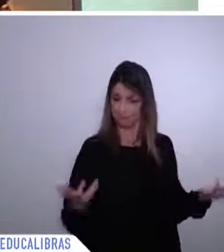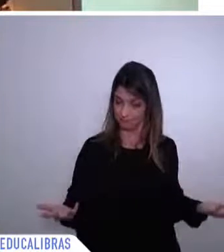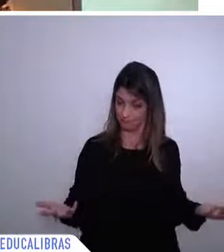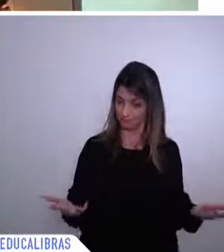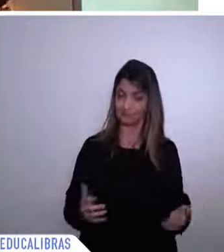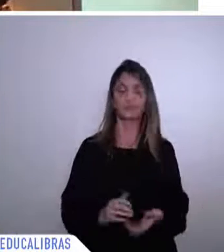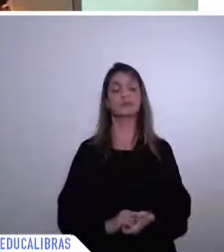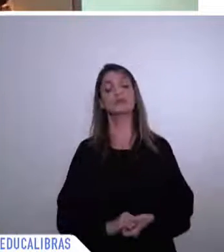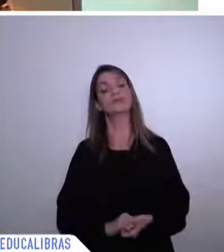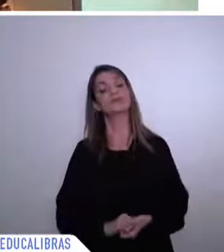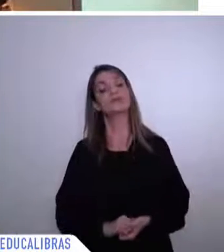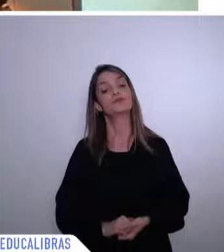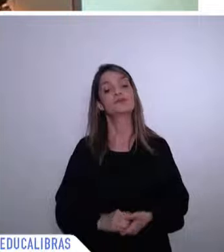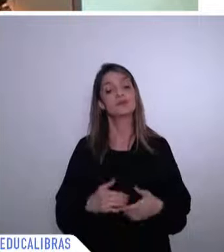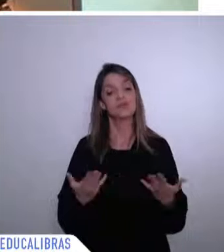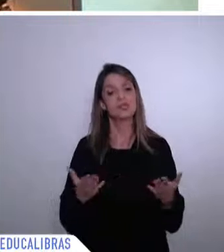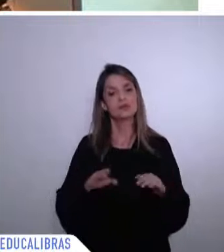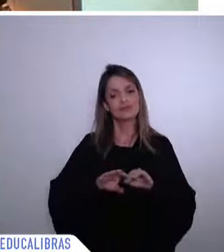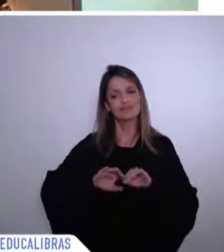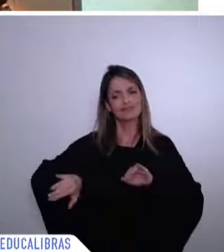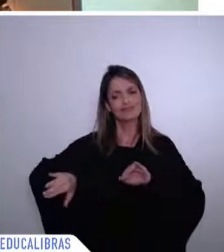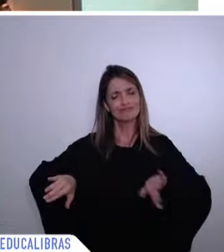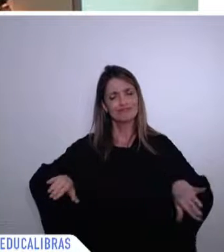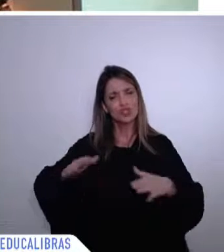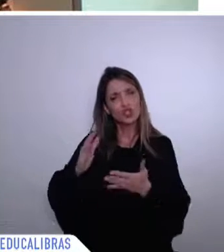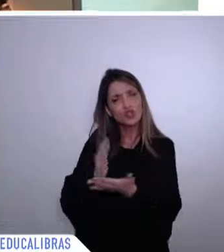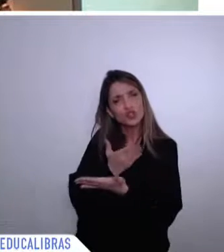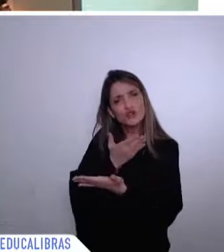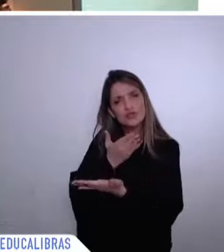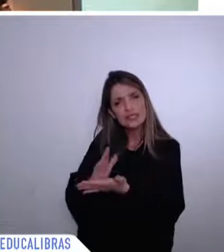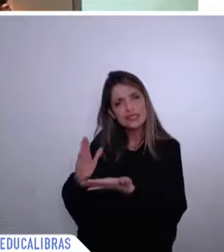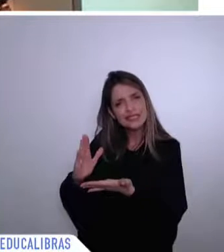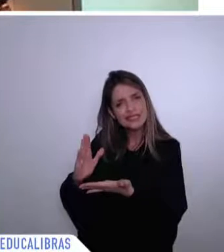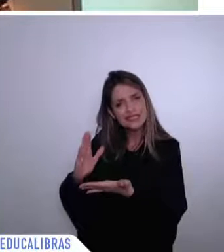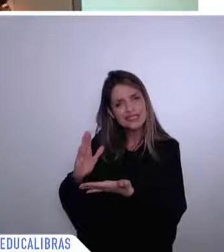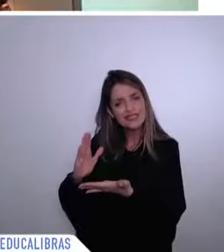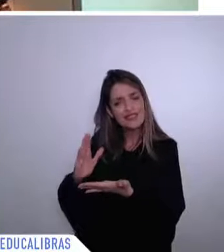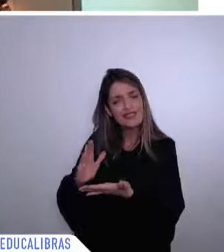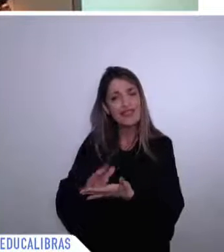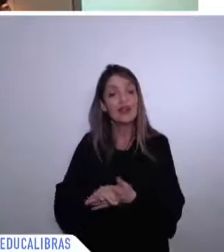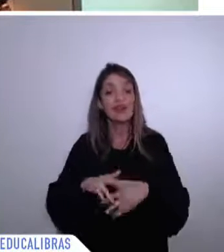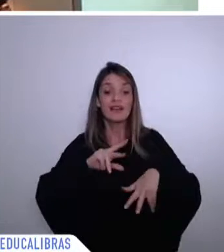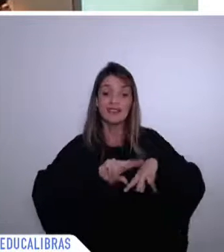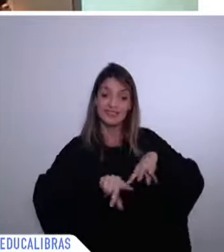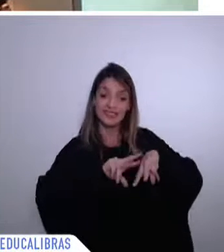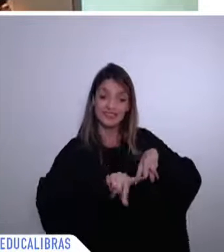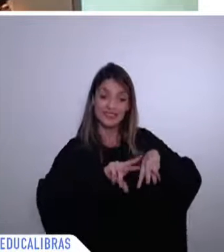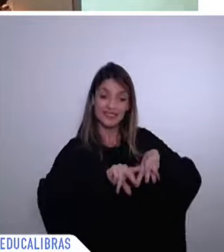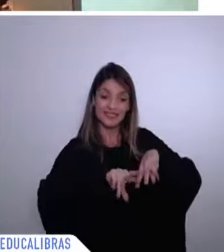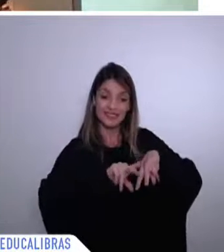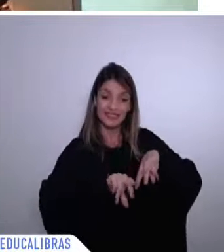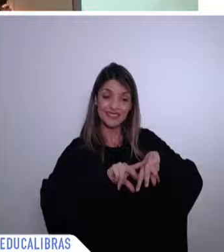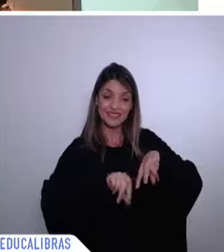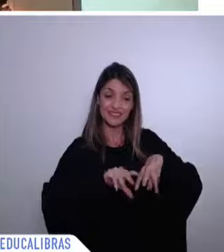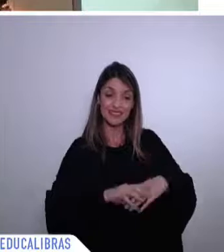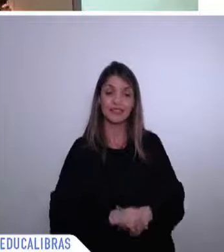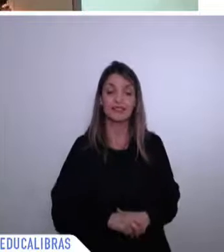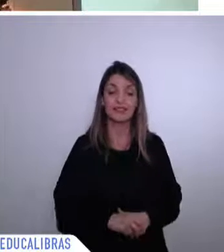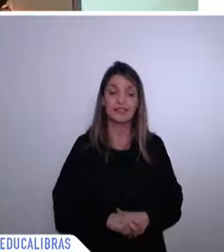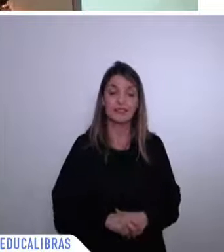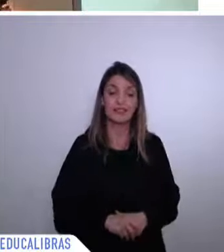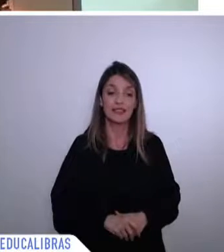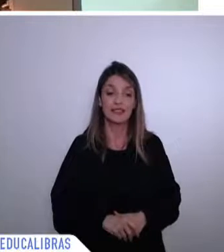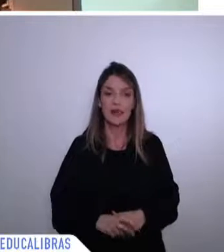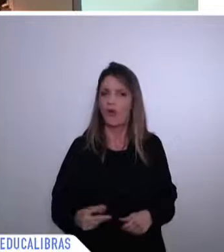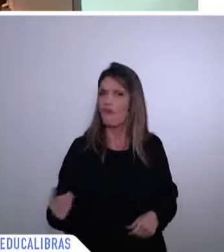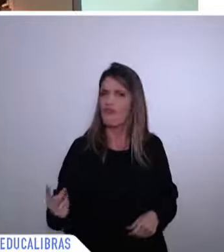that speaks in a universal language. So the segregation of work, which is important in the gender area,